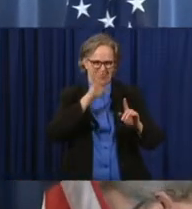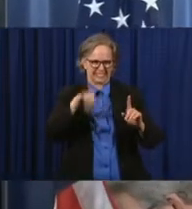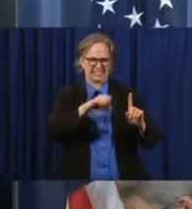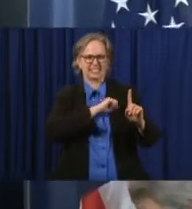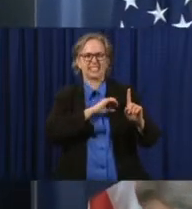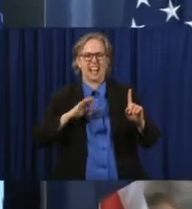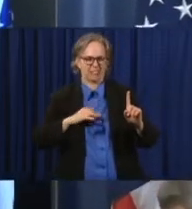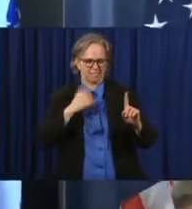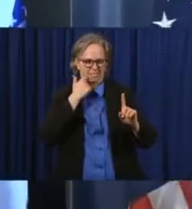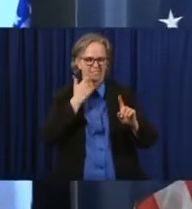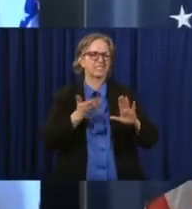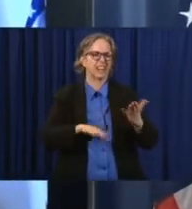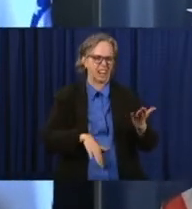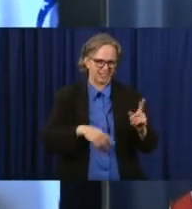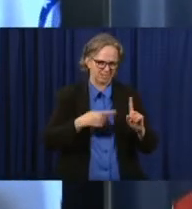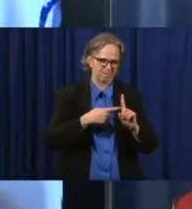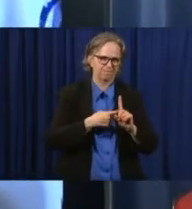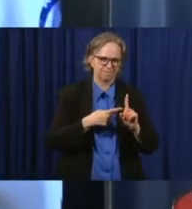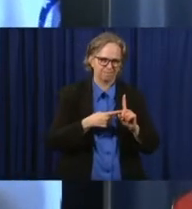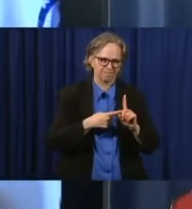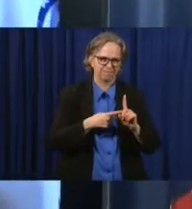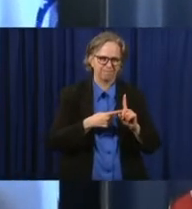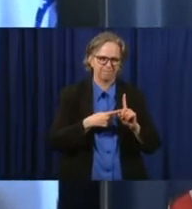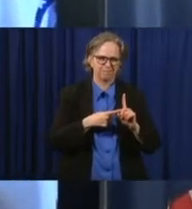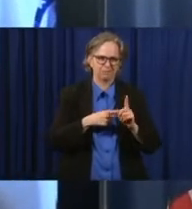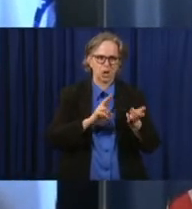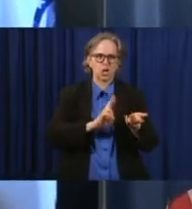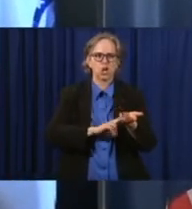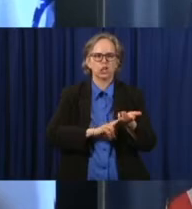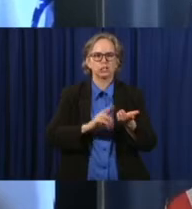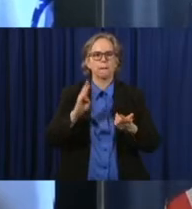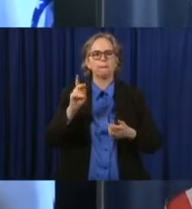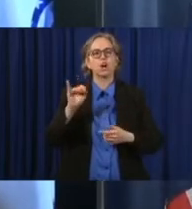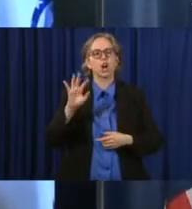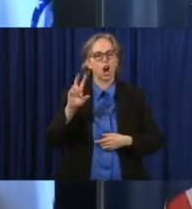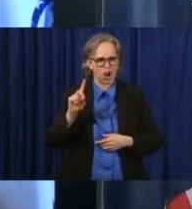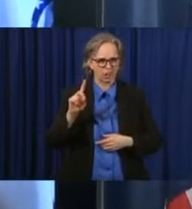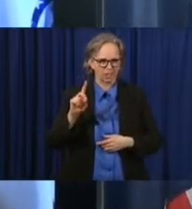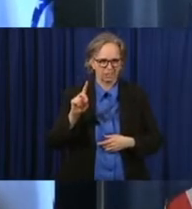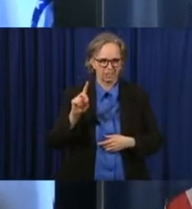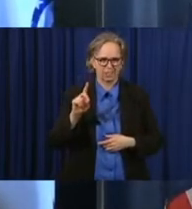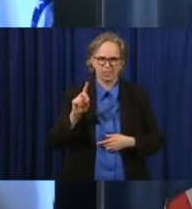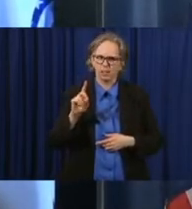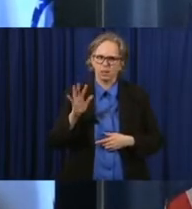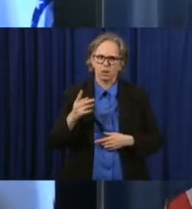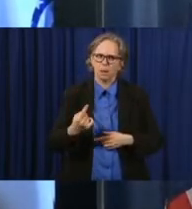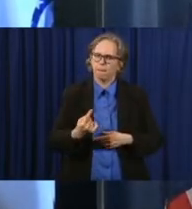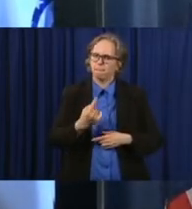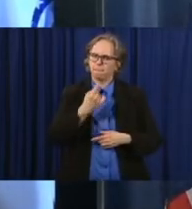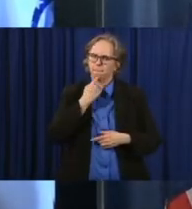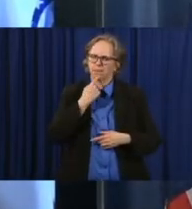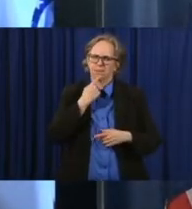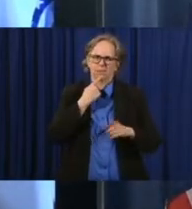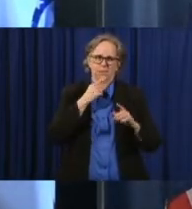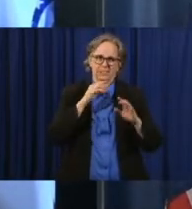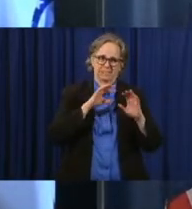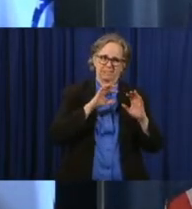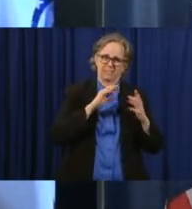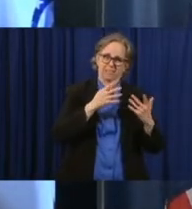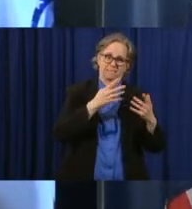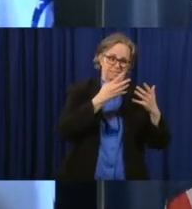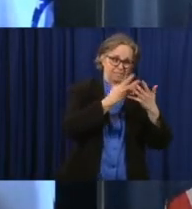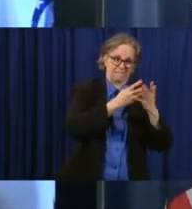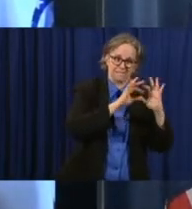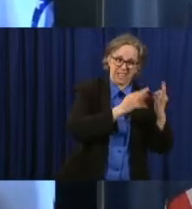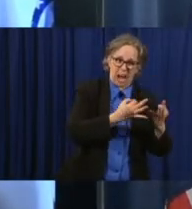and Nurse Bernard Atta will be missed by his family and his correctional family, but also by the patients that he